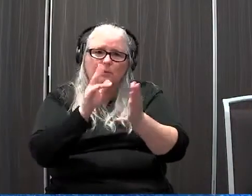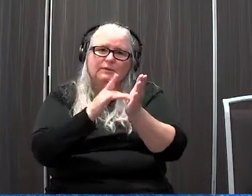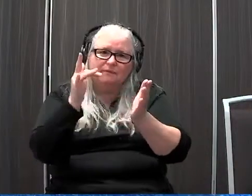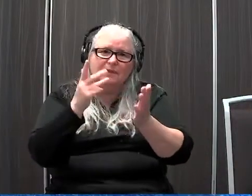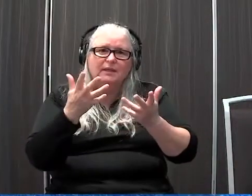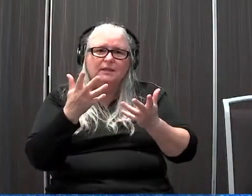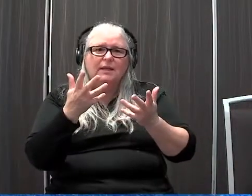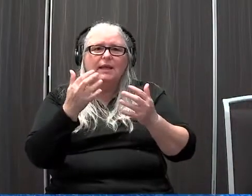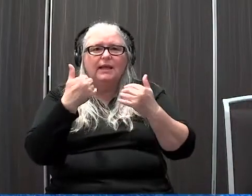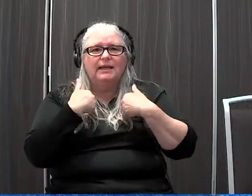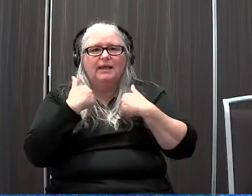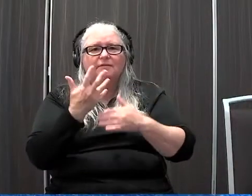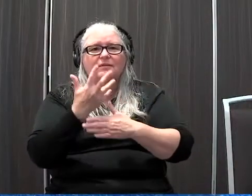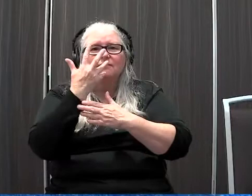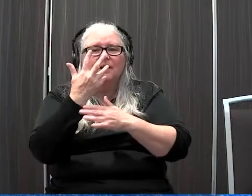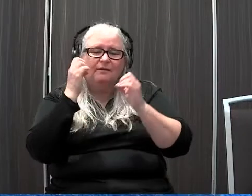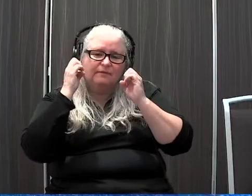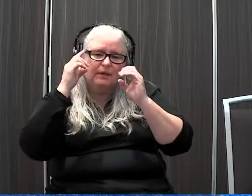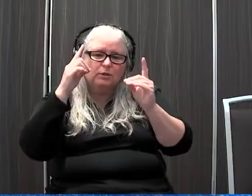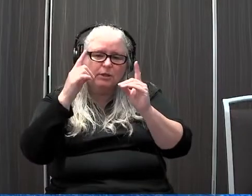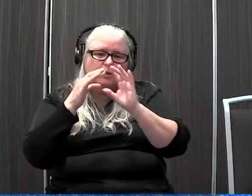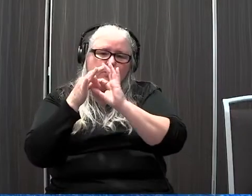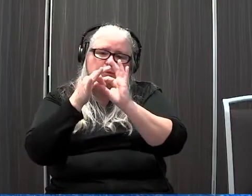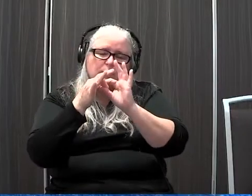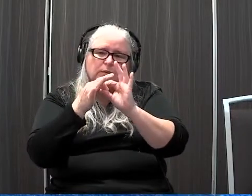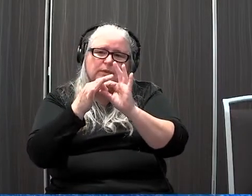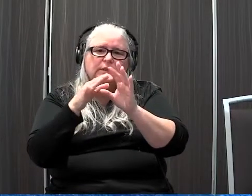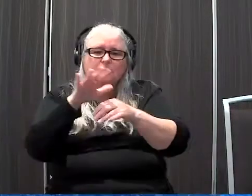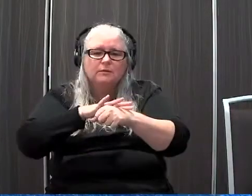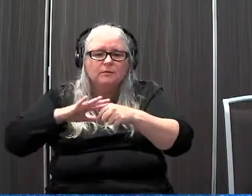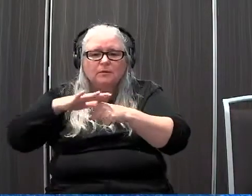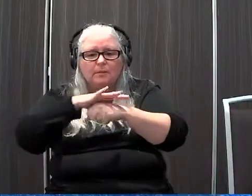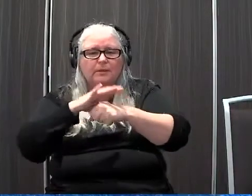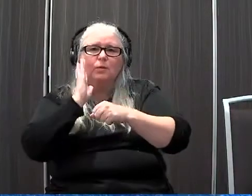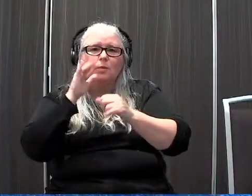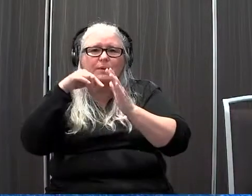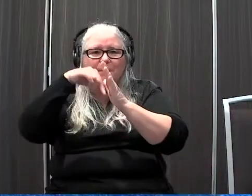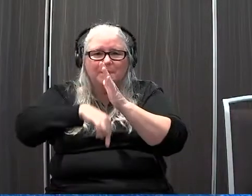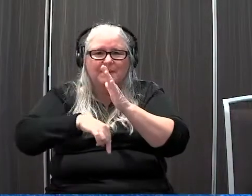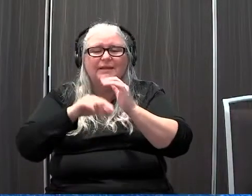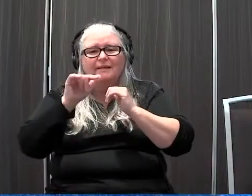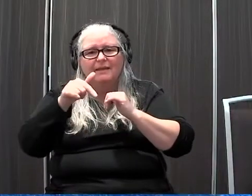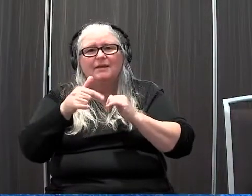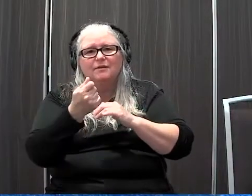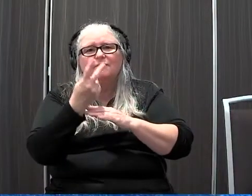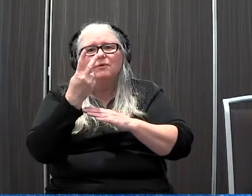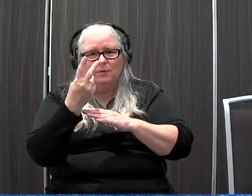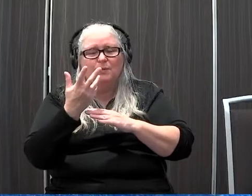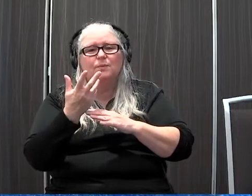call the 5 educationally relevant domains of charge syndrome, which I'm going to go more into that in the next couple of